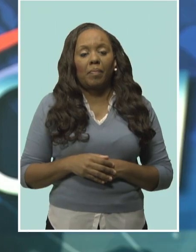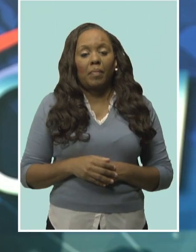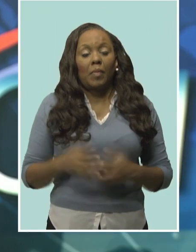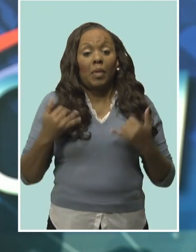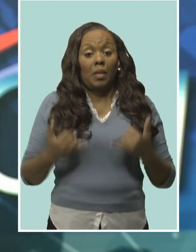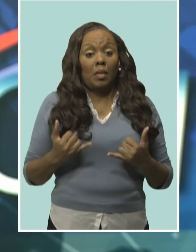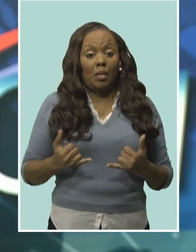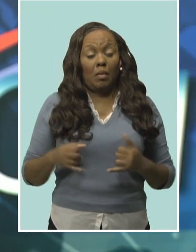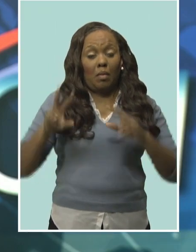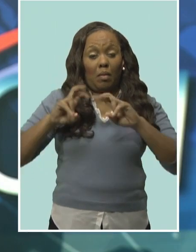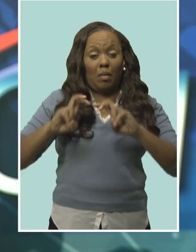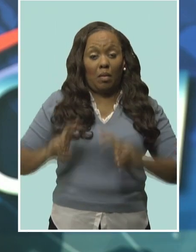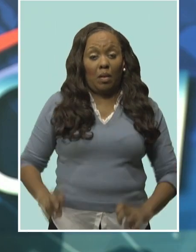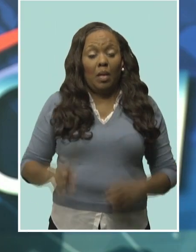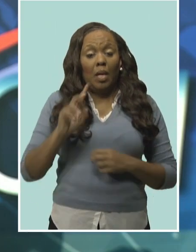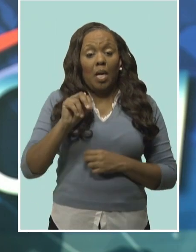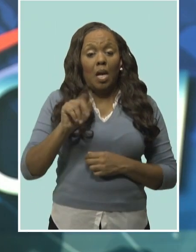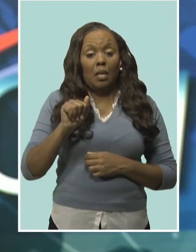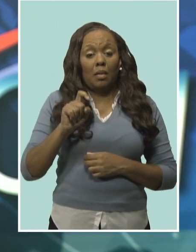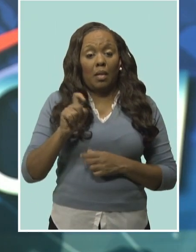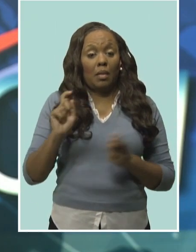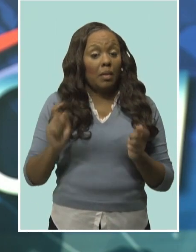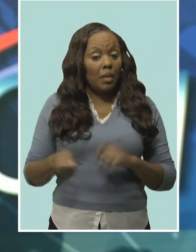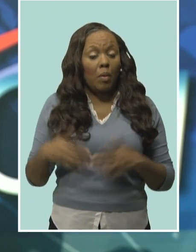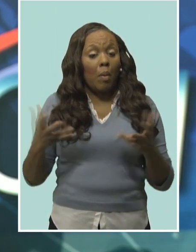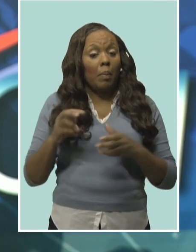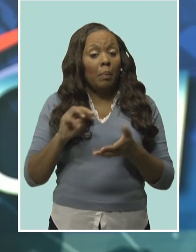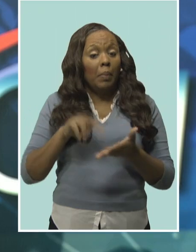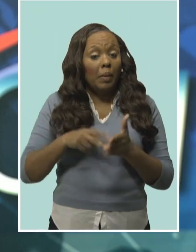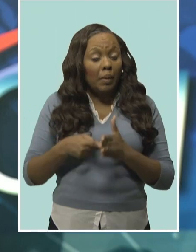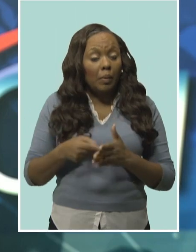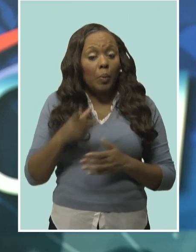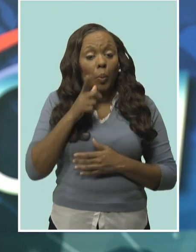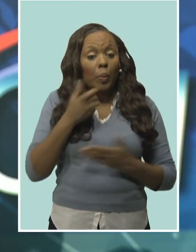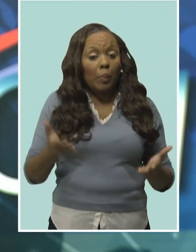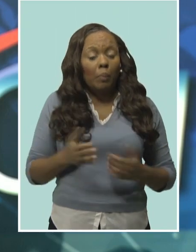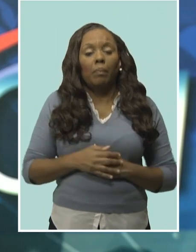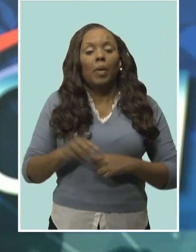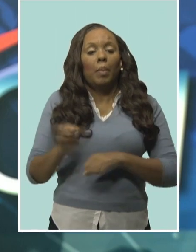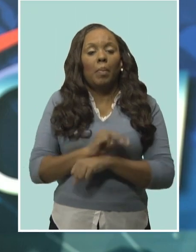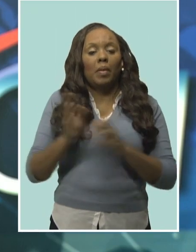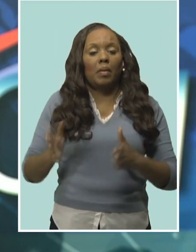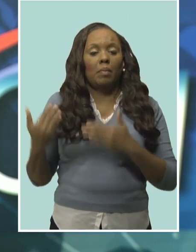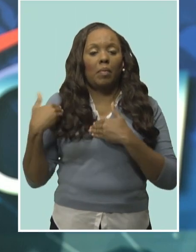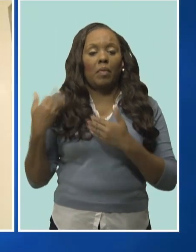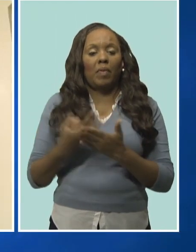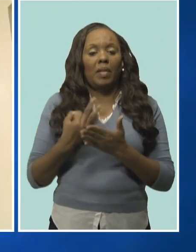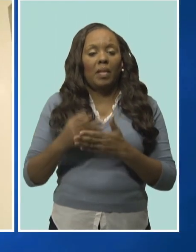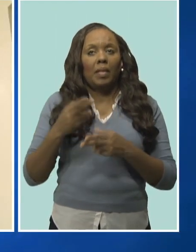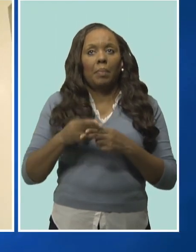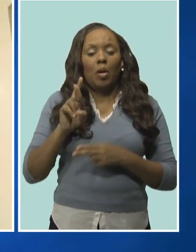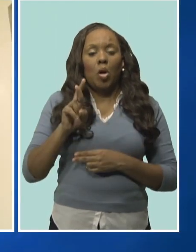Joining us now for a further breakdown of the tax changes and what they mean is Minister in the Ministry of Finance and Economic Affairs,